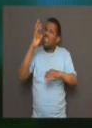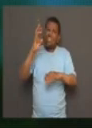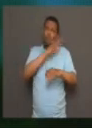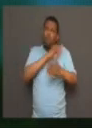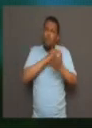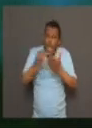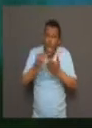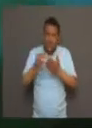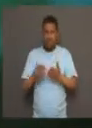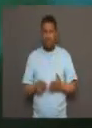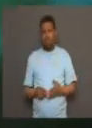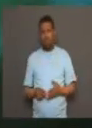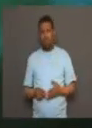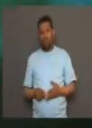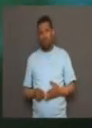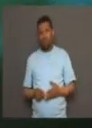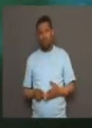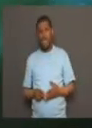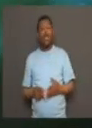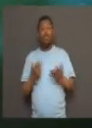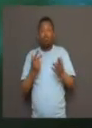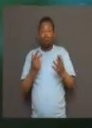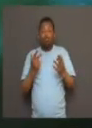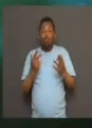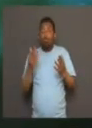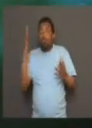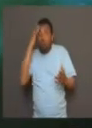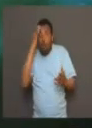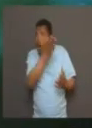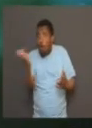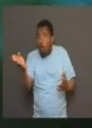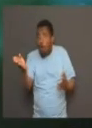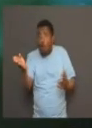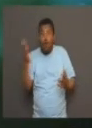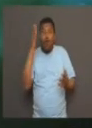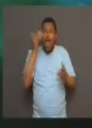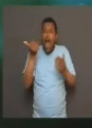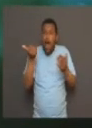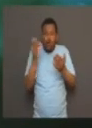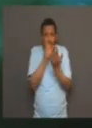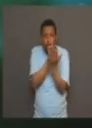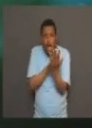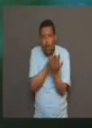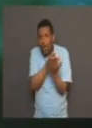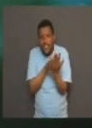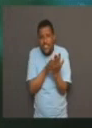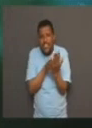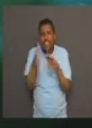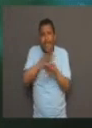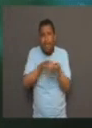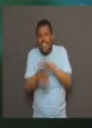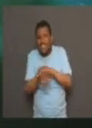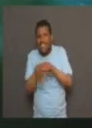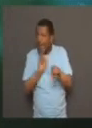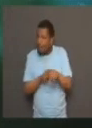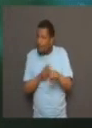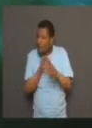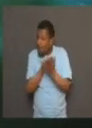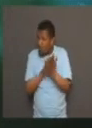billion. Do you know how to calculate doubling time,